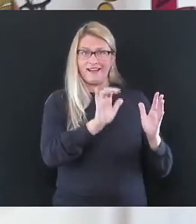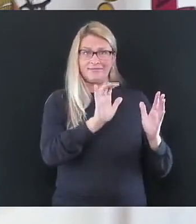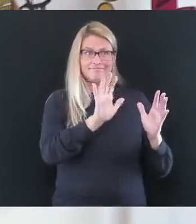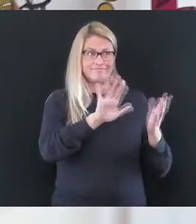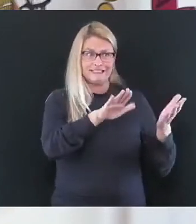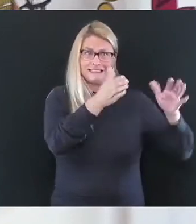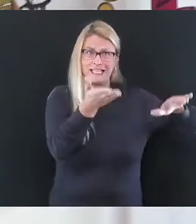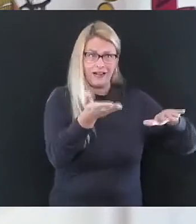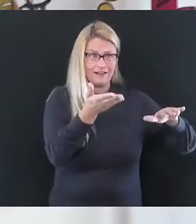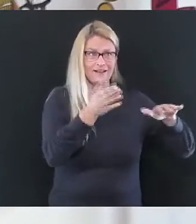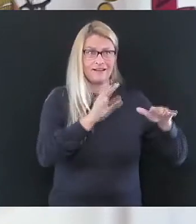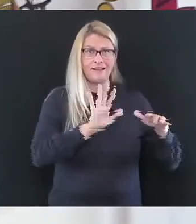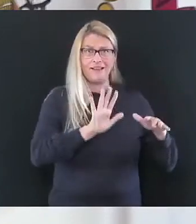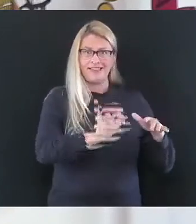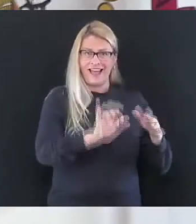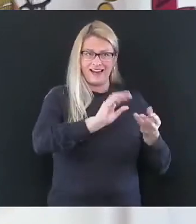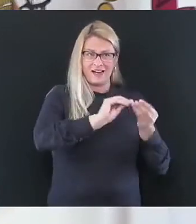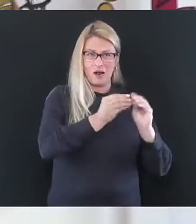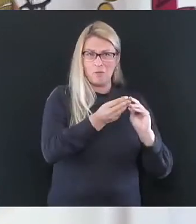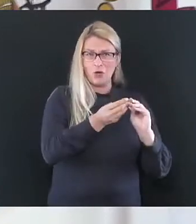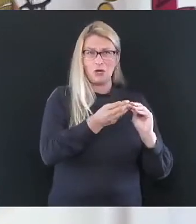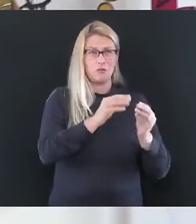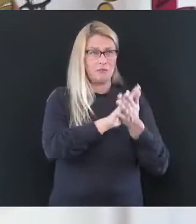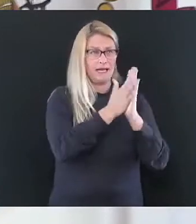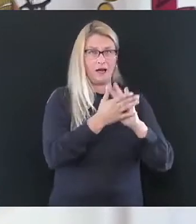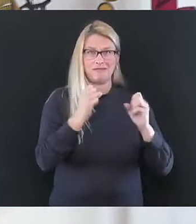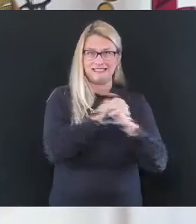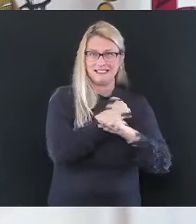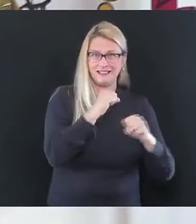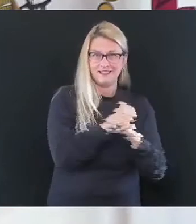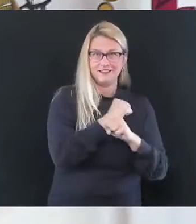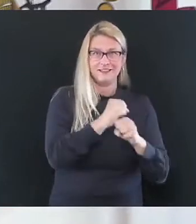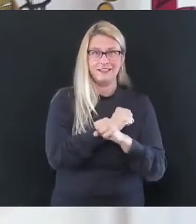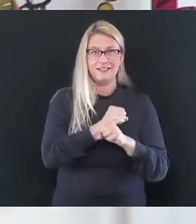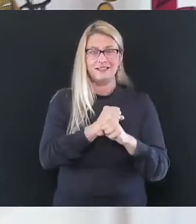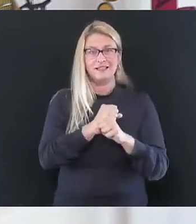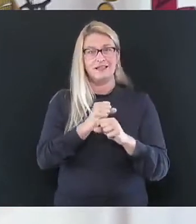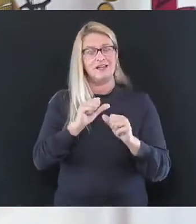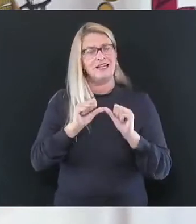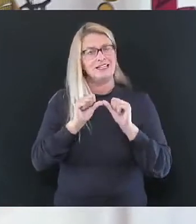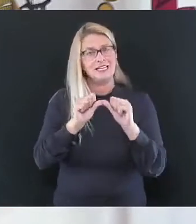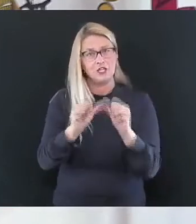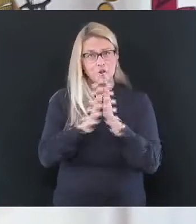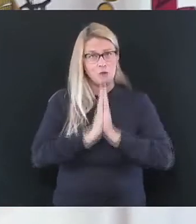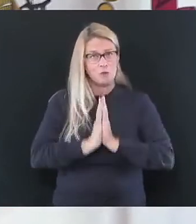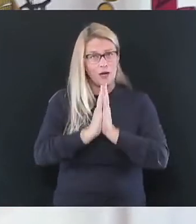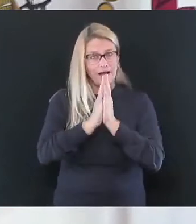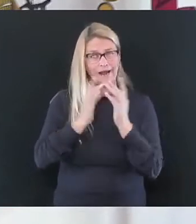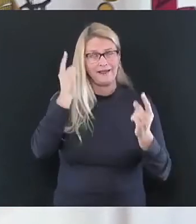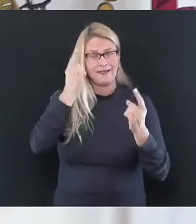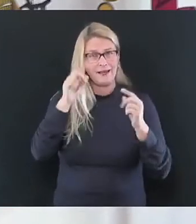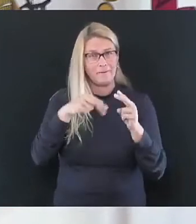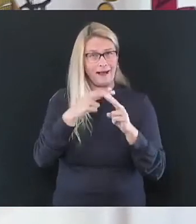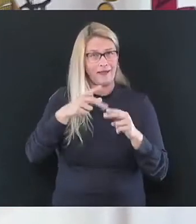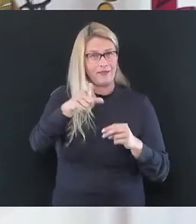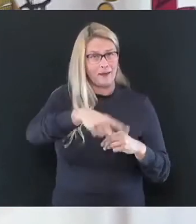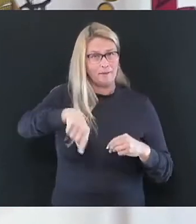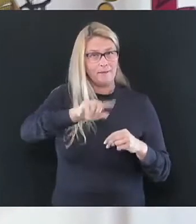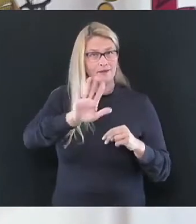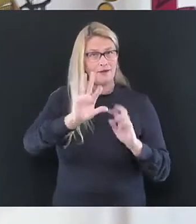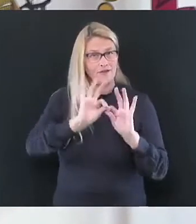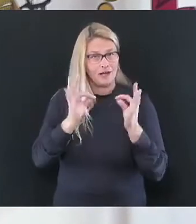time. Please keep their loved ones and all their family in your thoughts and your prayers. And